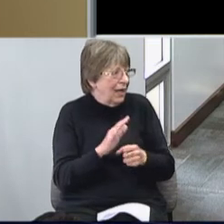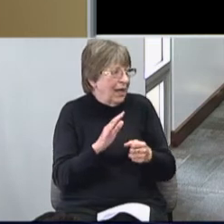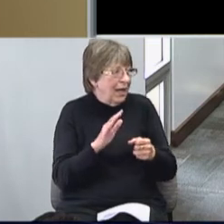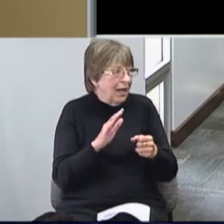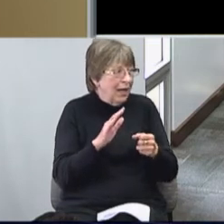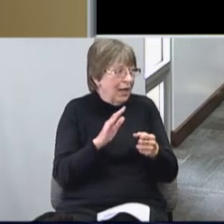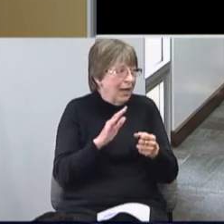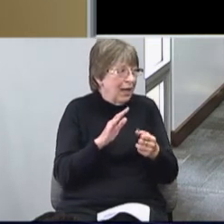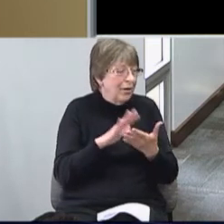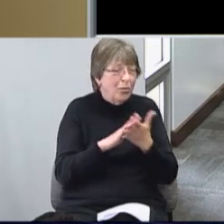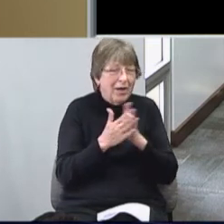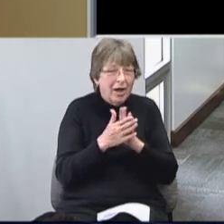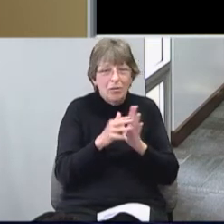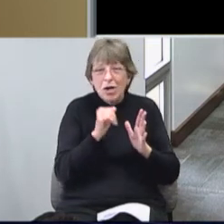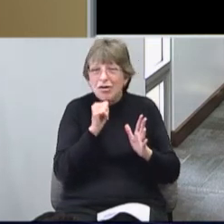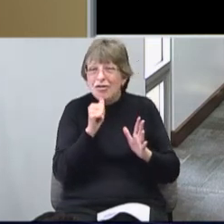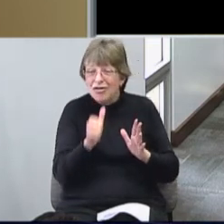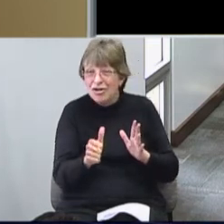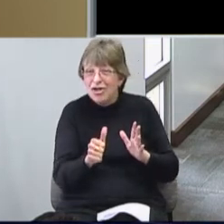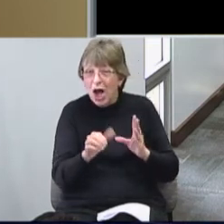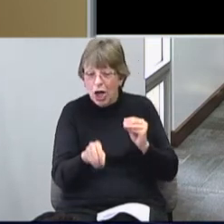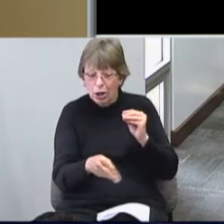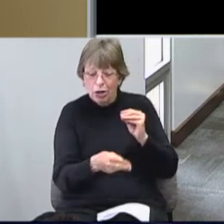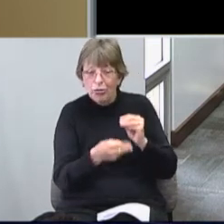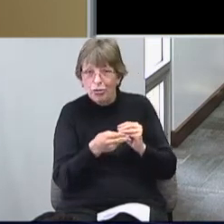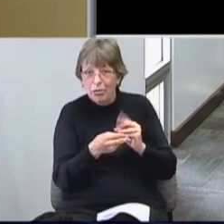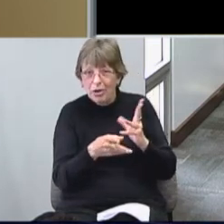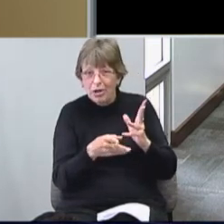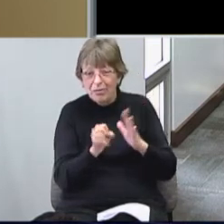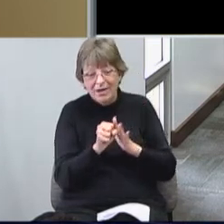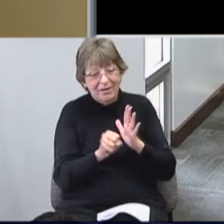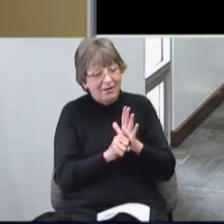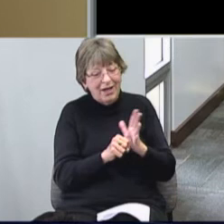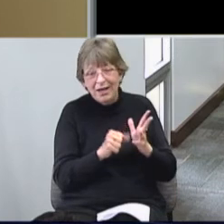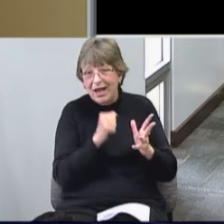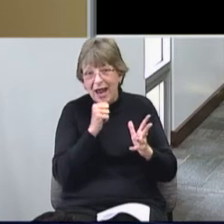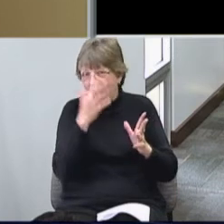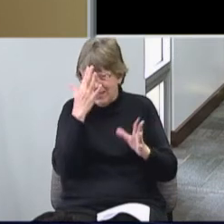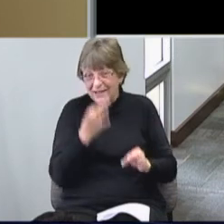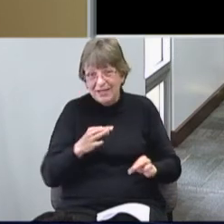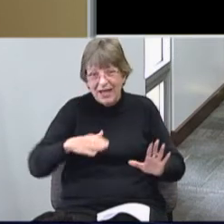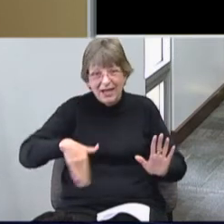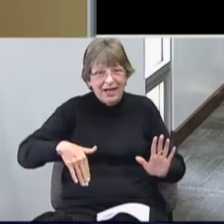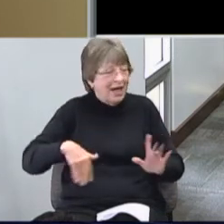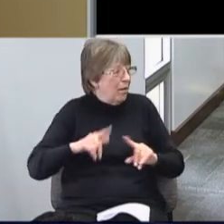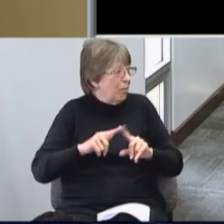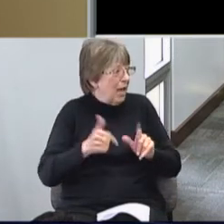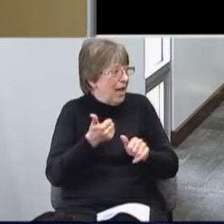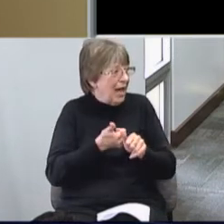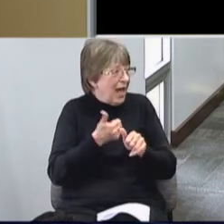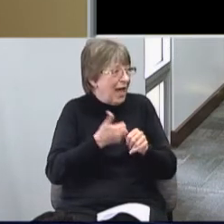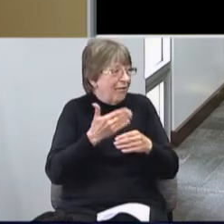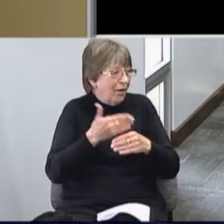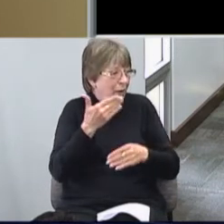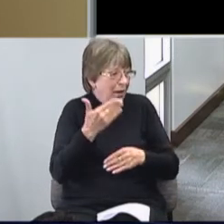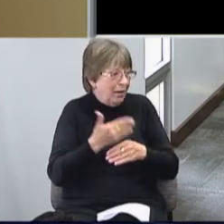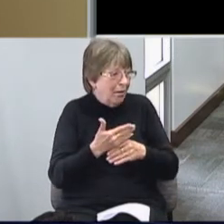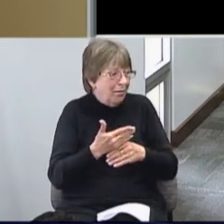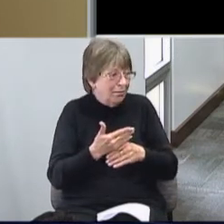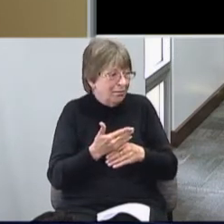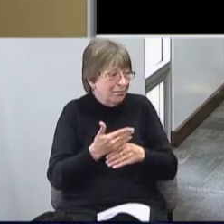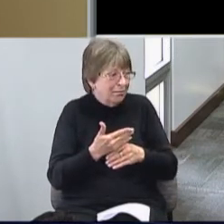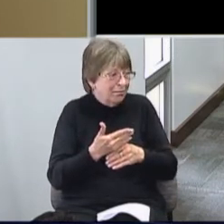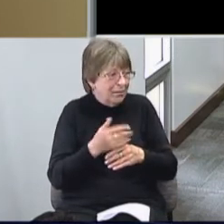The state has said they haven't made that determination yet. But every window, as far as I'm aware, was